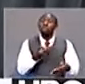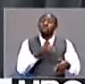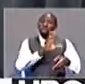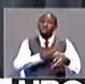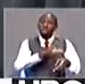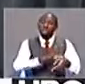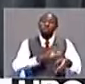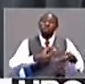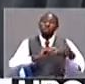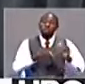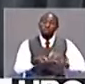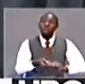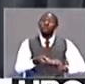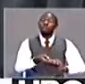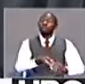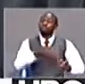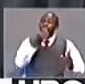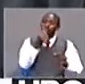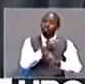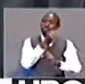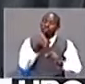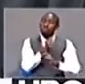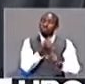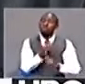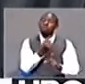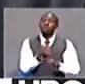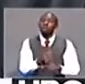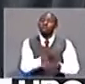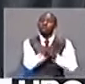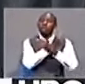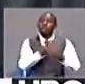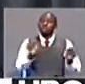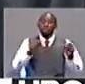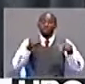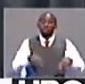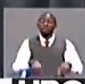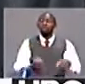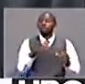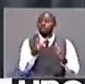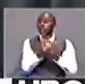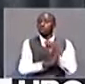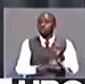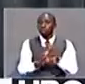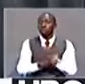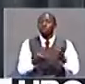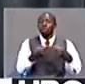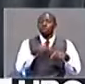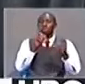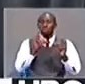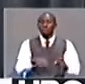fighting for economic liberation of the country, we must work with it